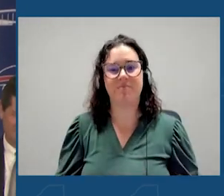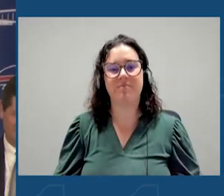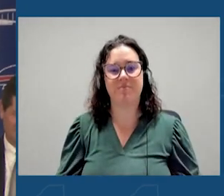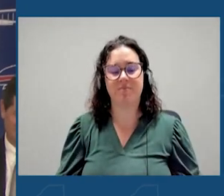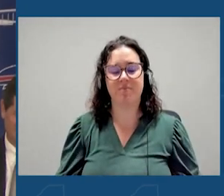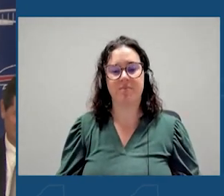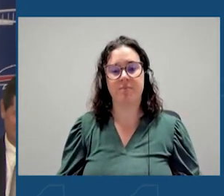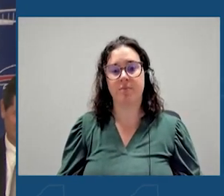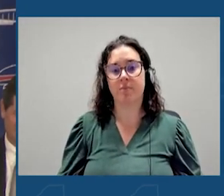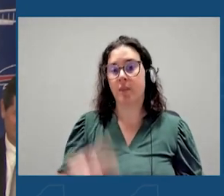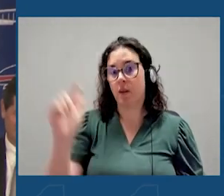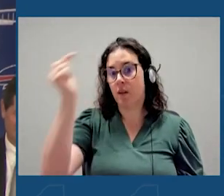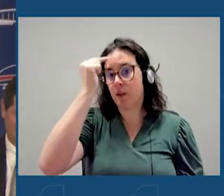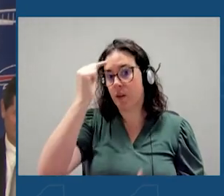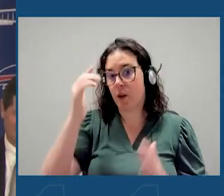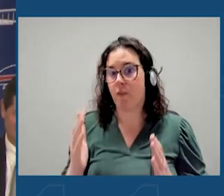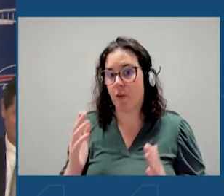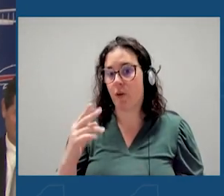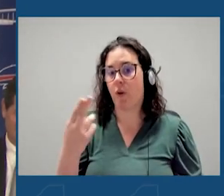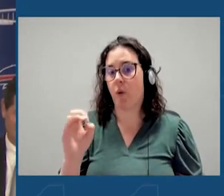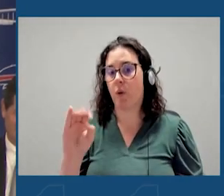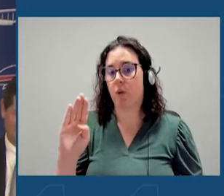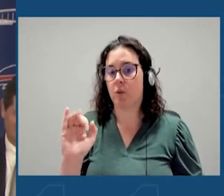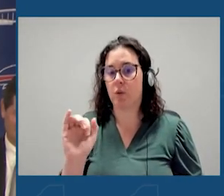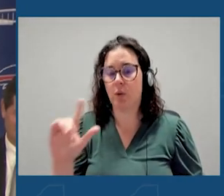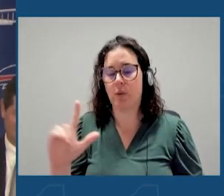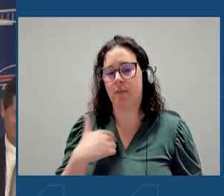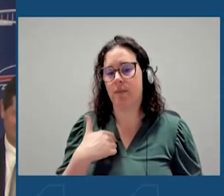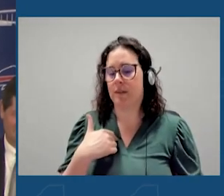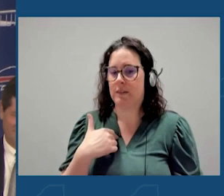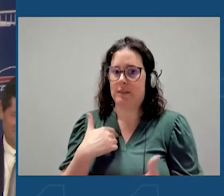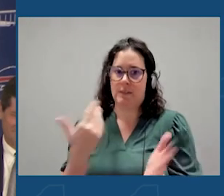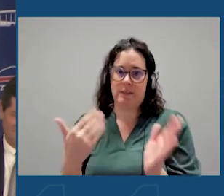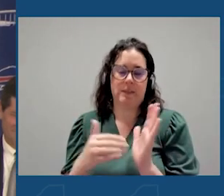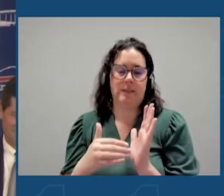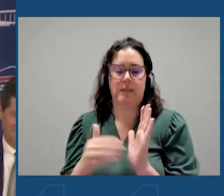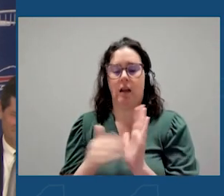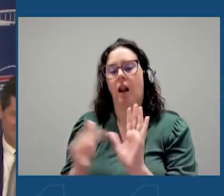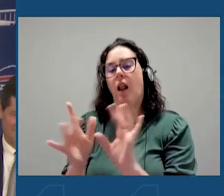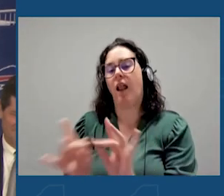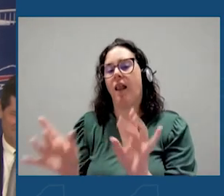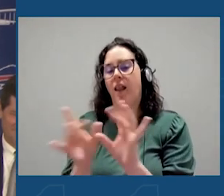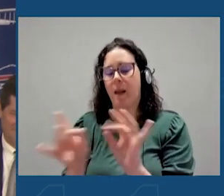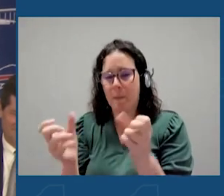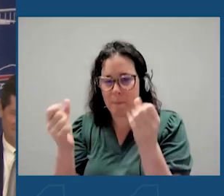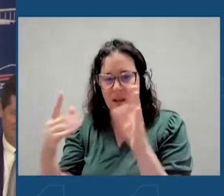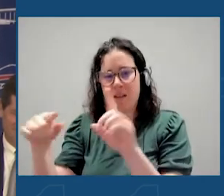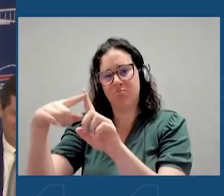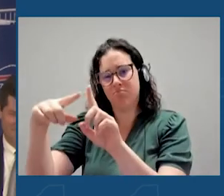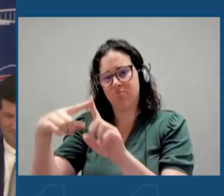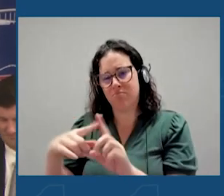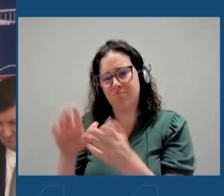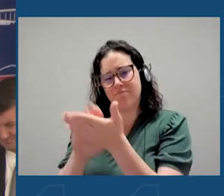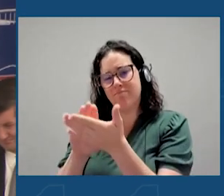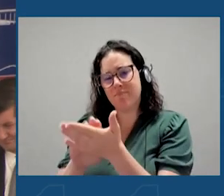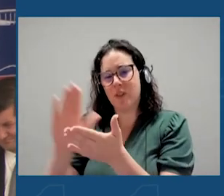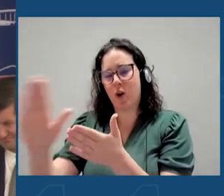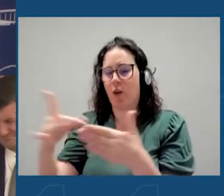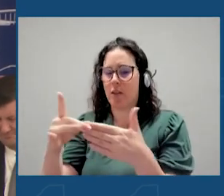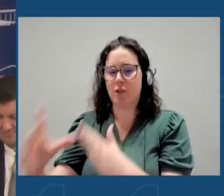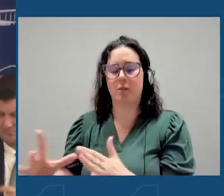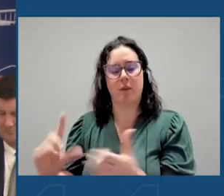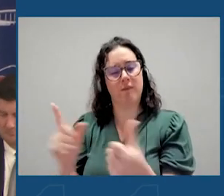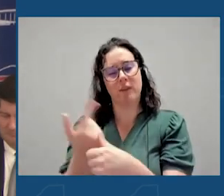To Governor Hochul, I can't say enough wonderful things about her leadership. She was amazing from day